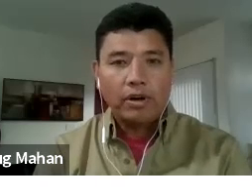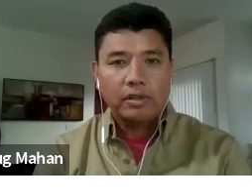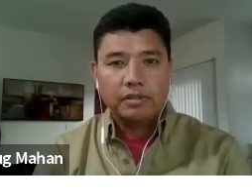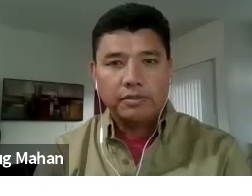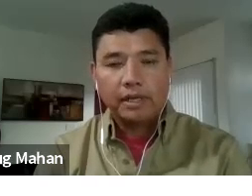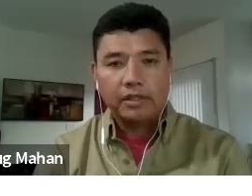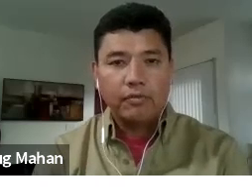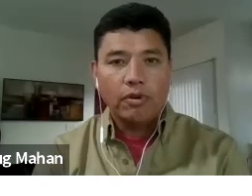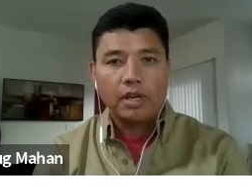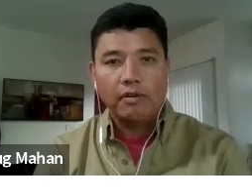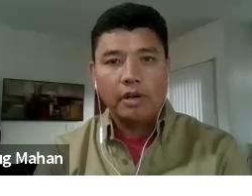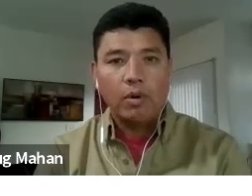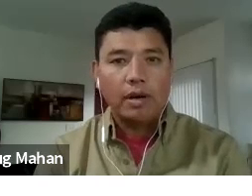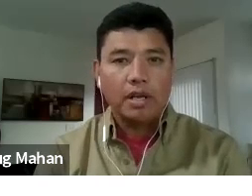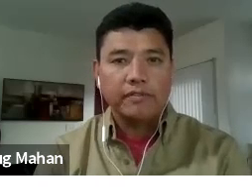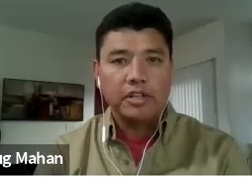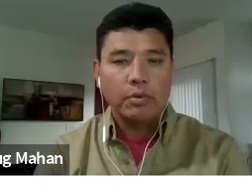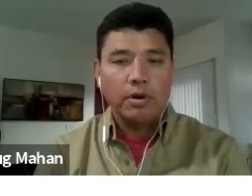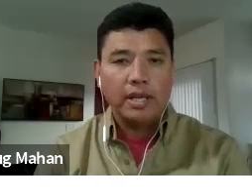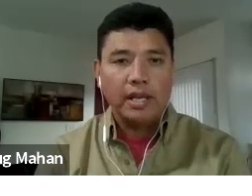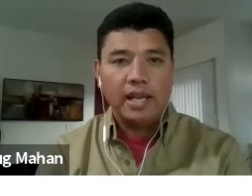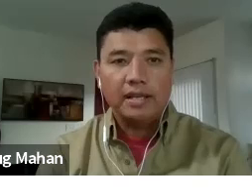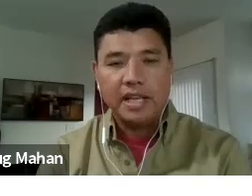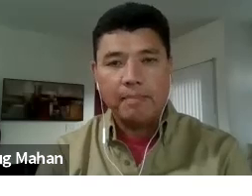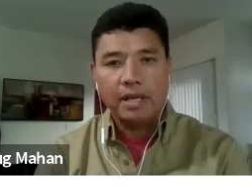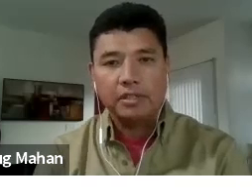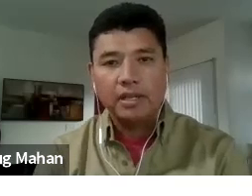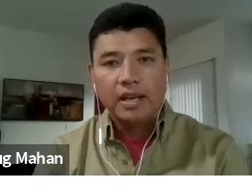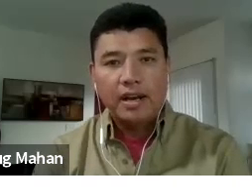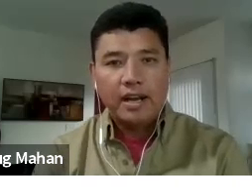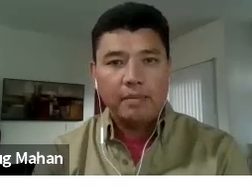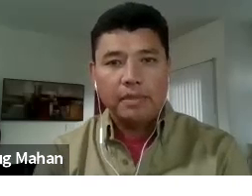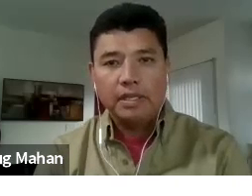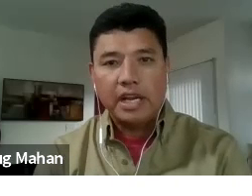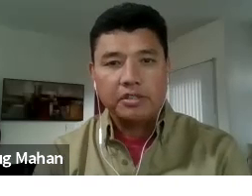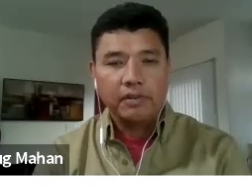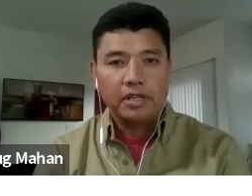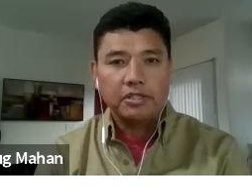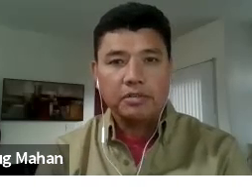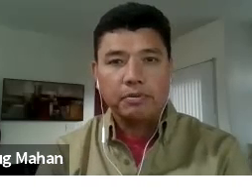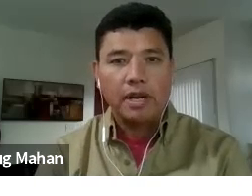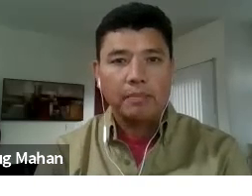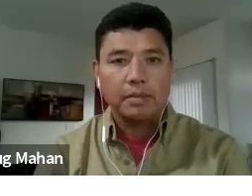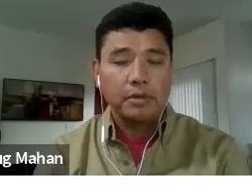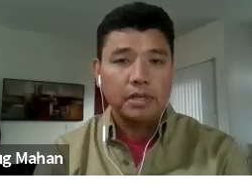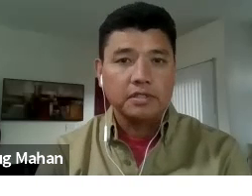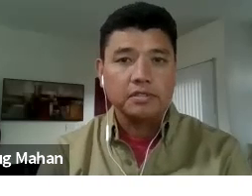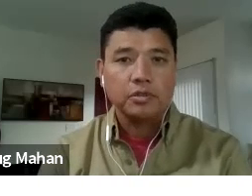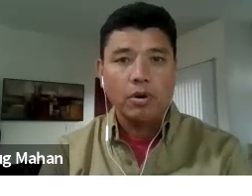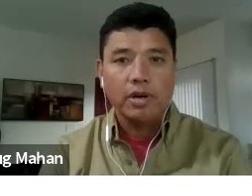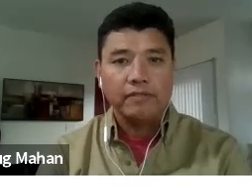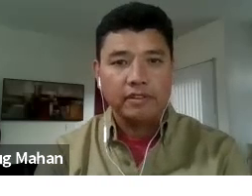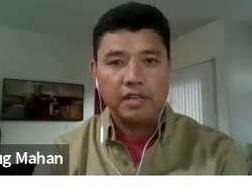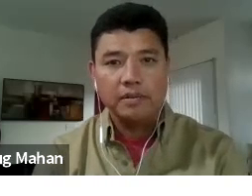I work directly for the Colorado Water Conservation Board. And as Sam mentioned, I am the National Flood Insurance Program Community